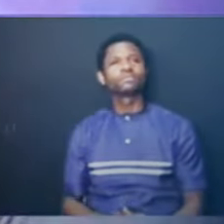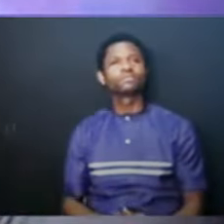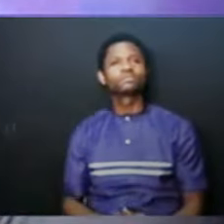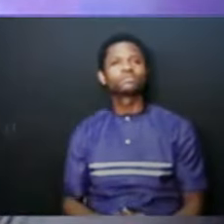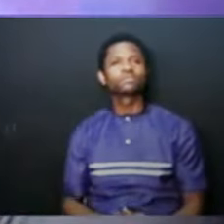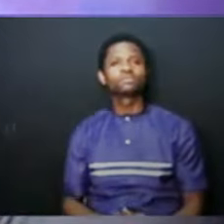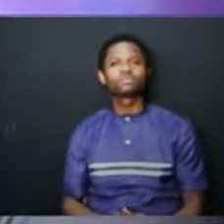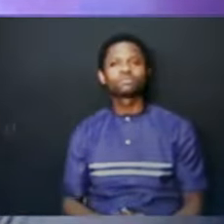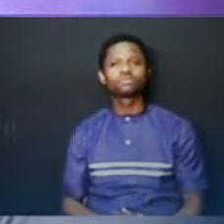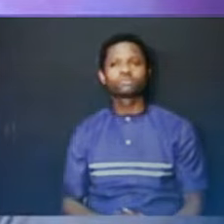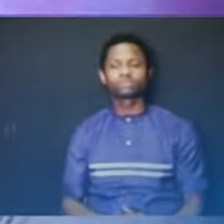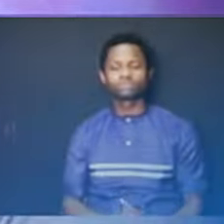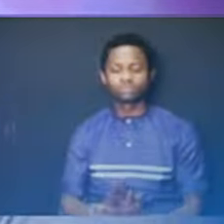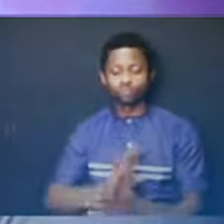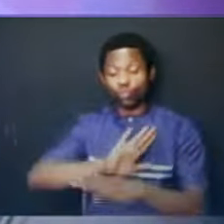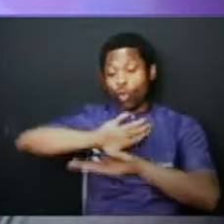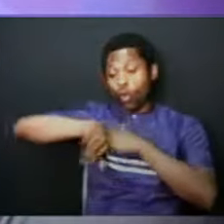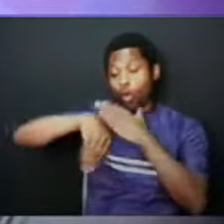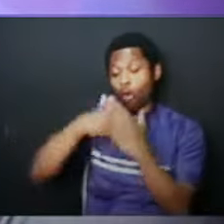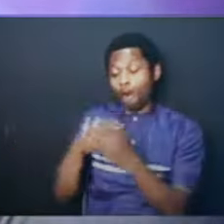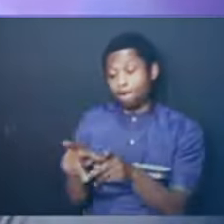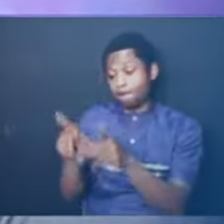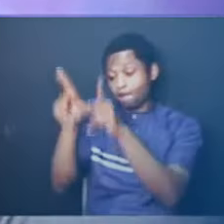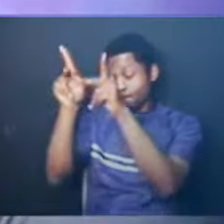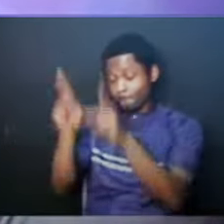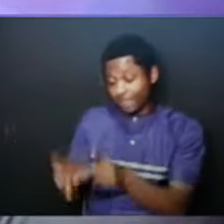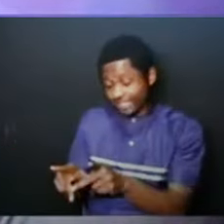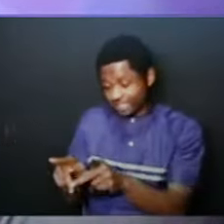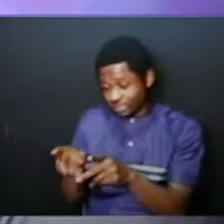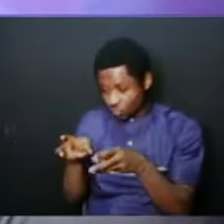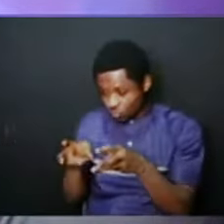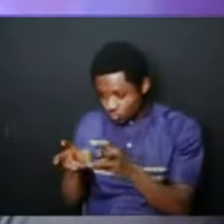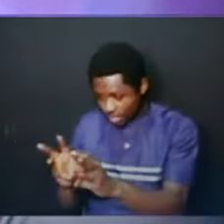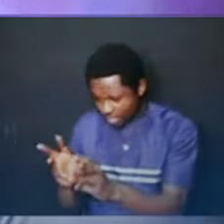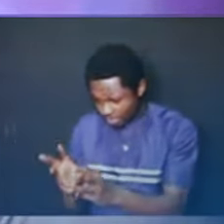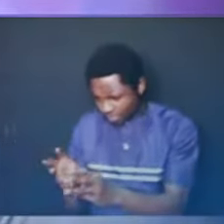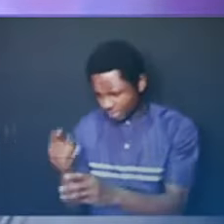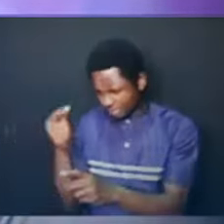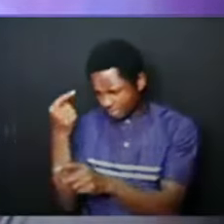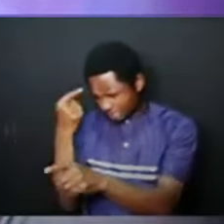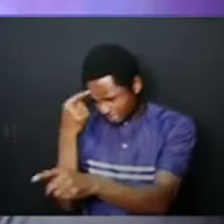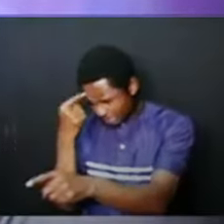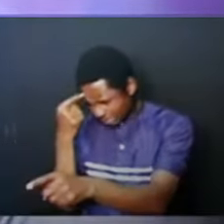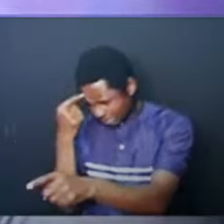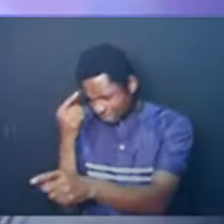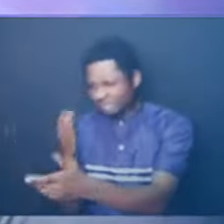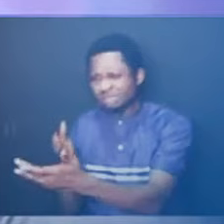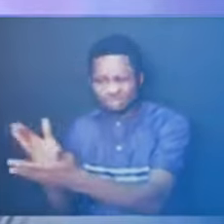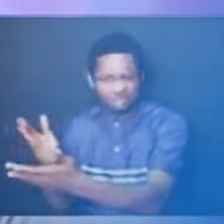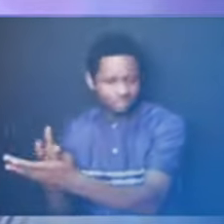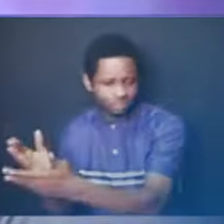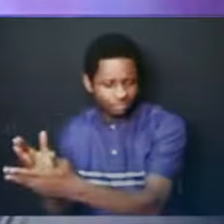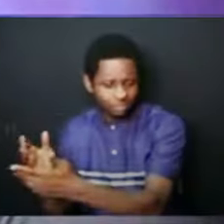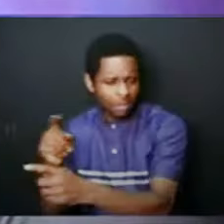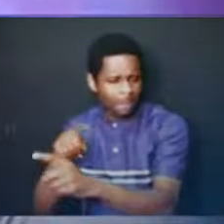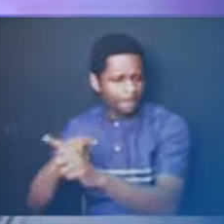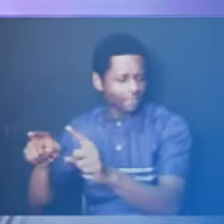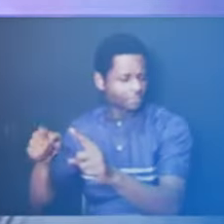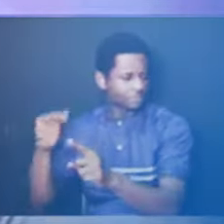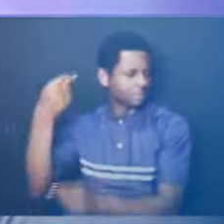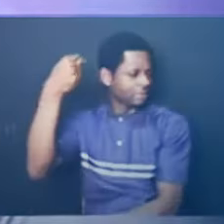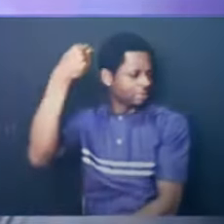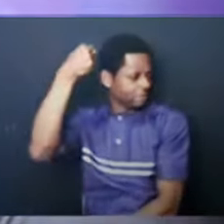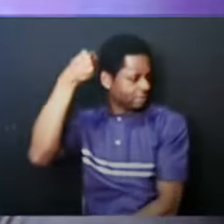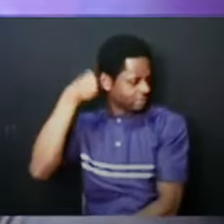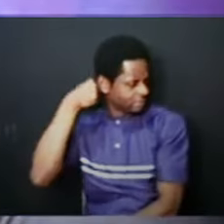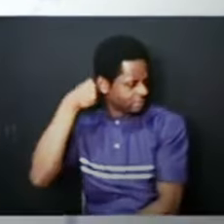2. All a person's ways seem pure to them, but motives are